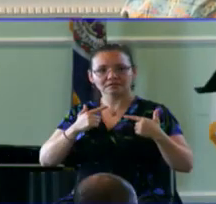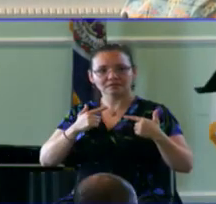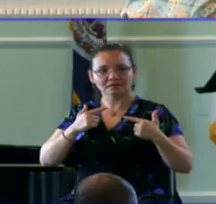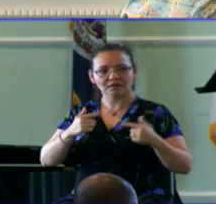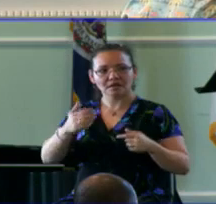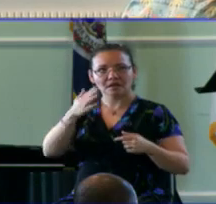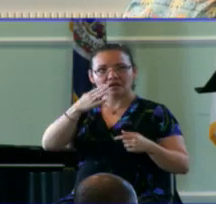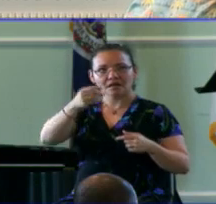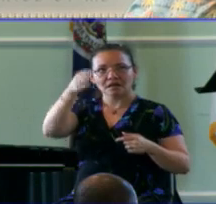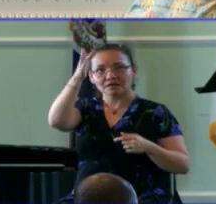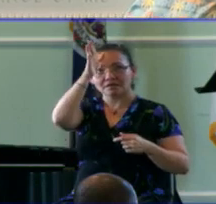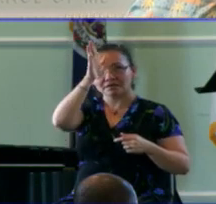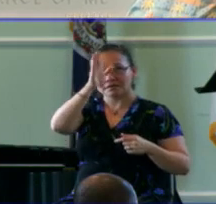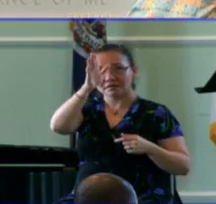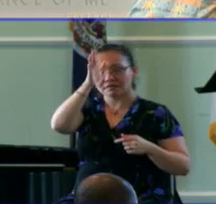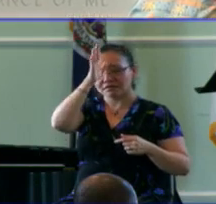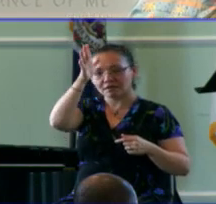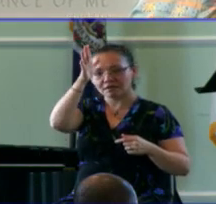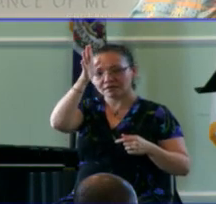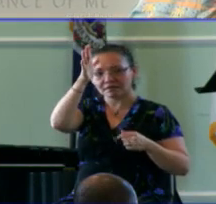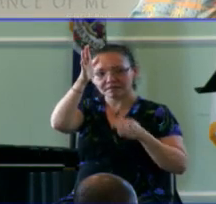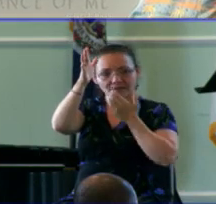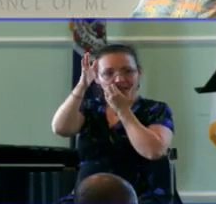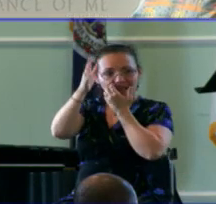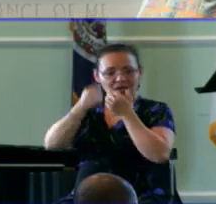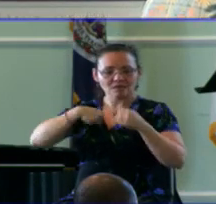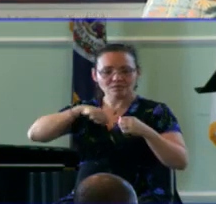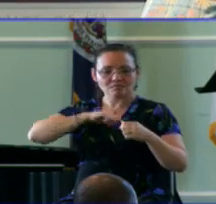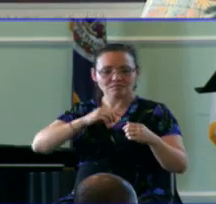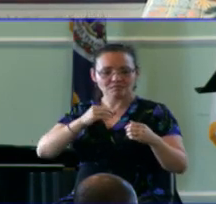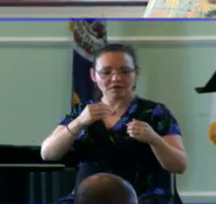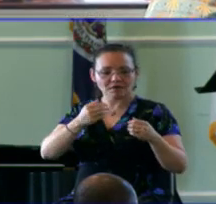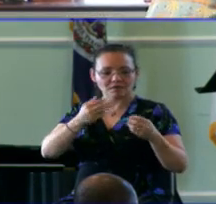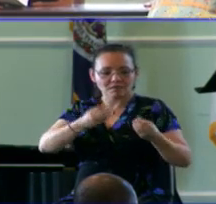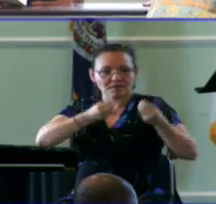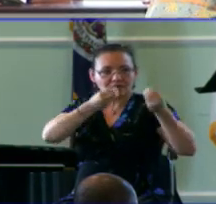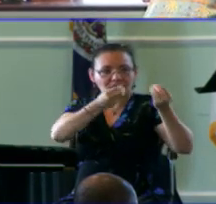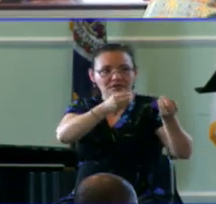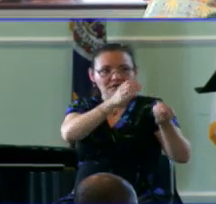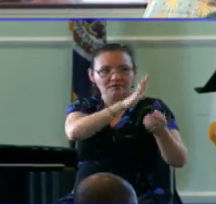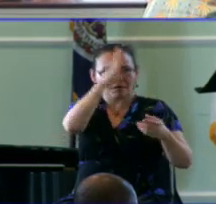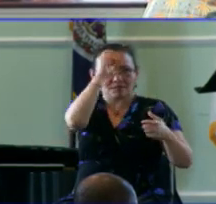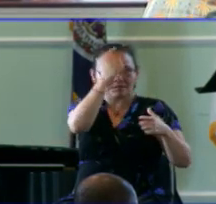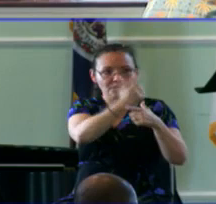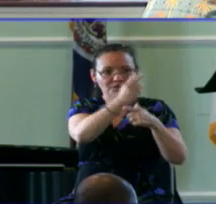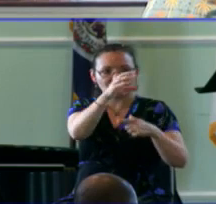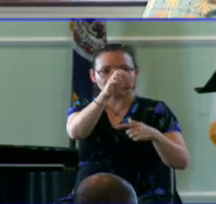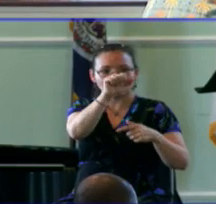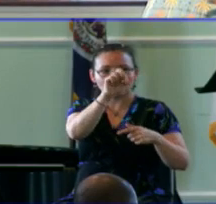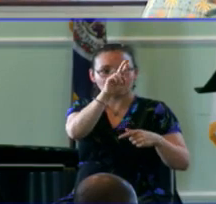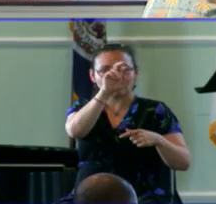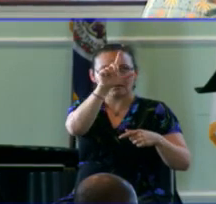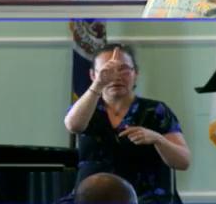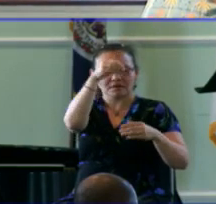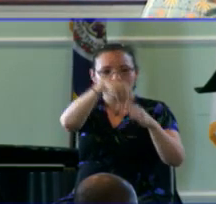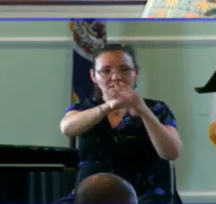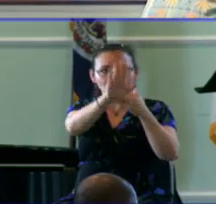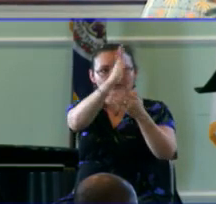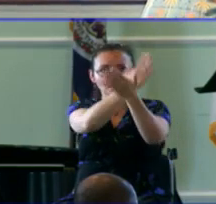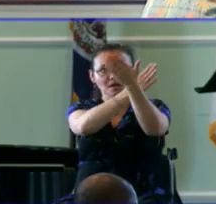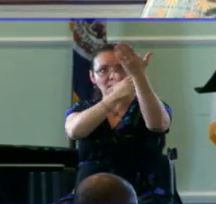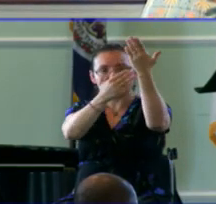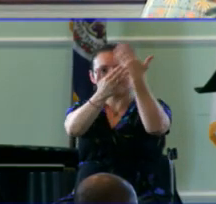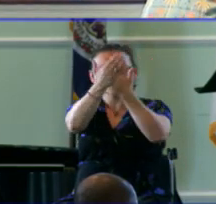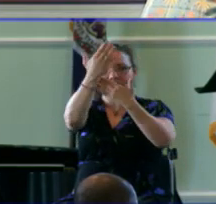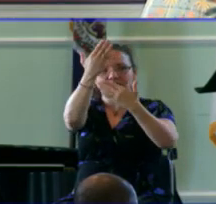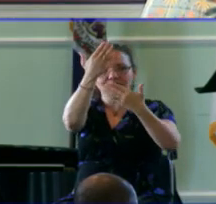And Father, we want to place our brother Carl in your hands. You